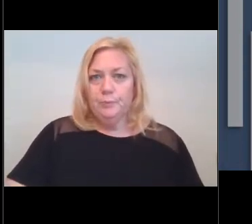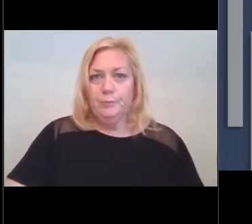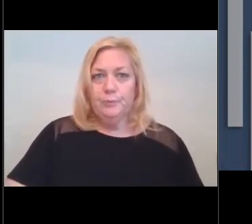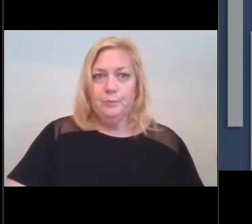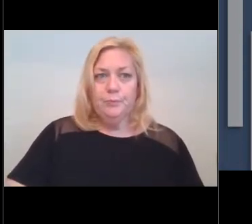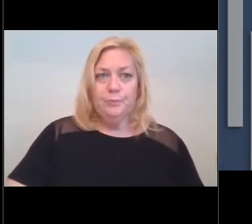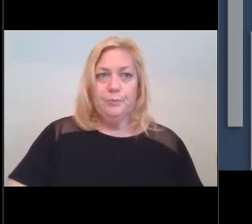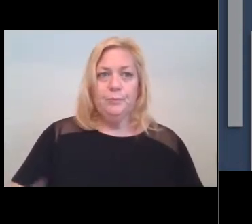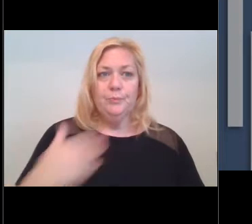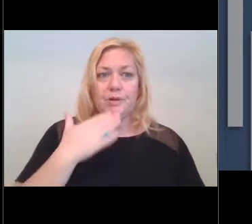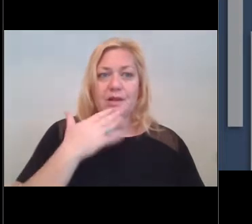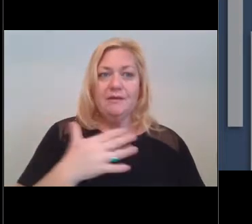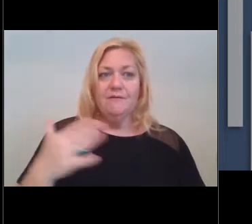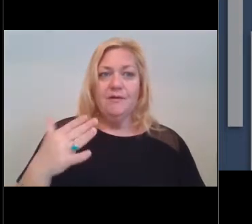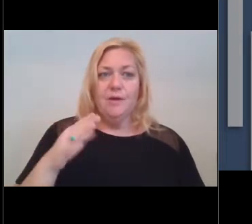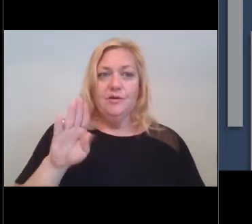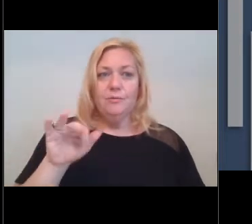Thank you very much, Bridget.